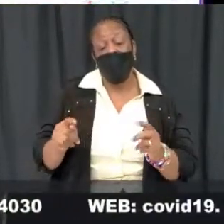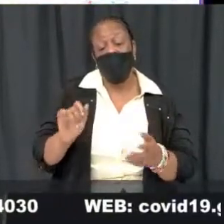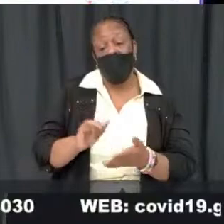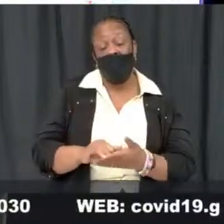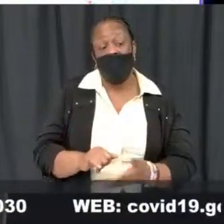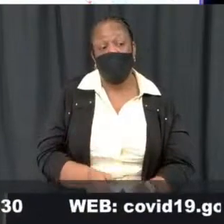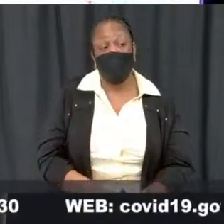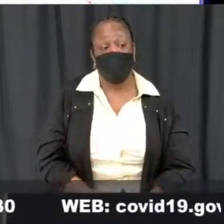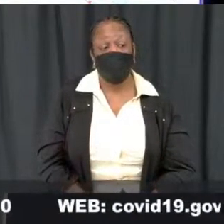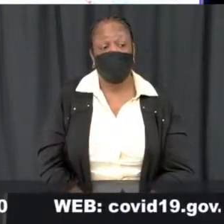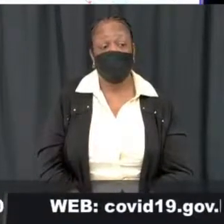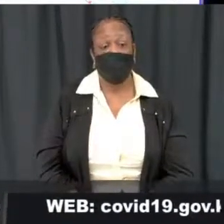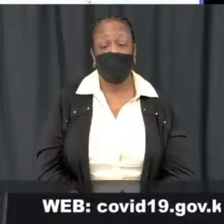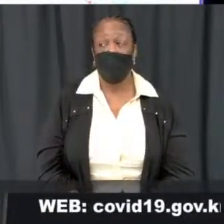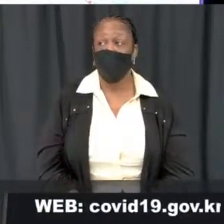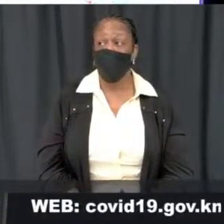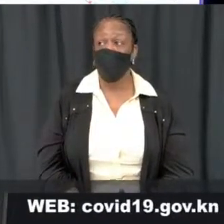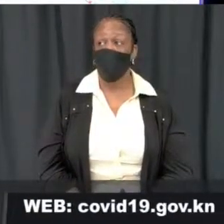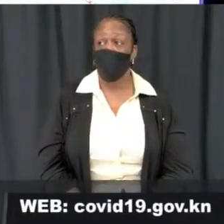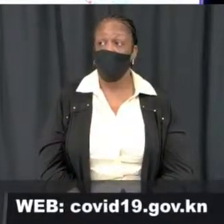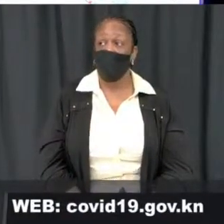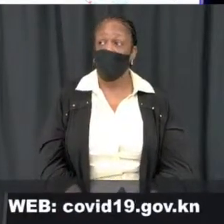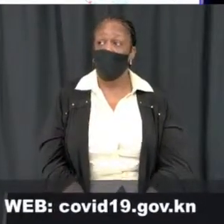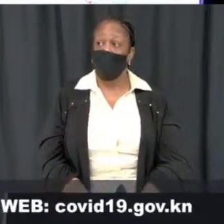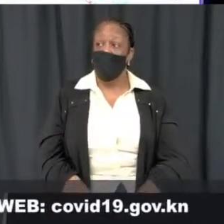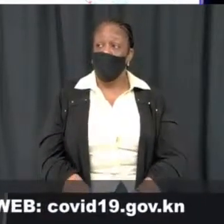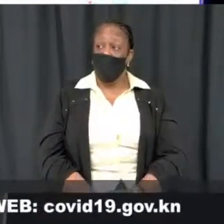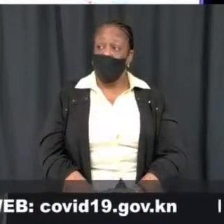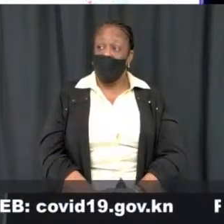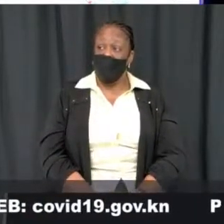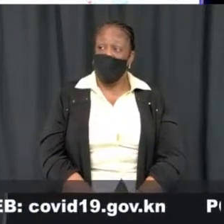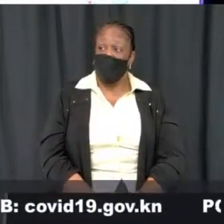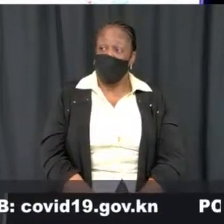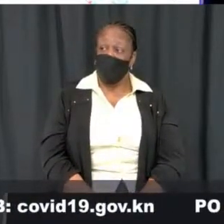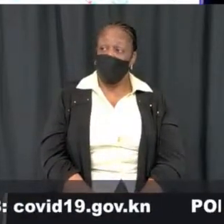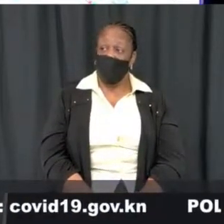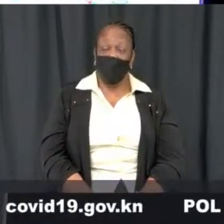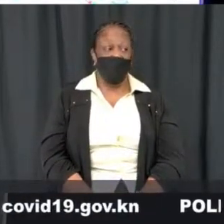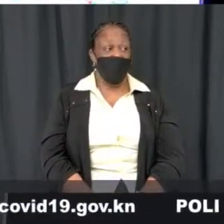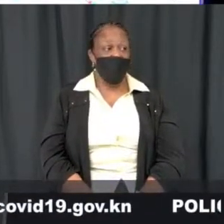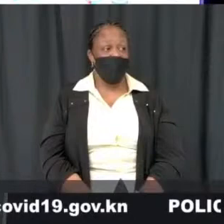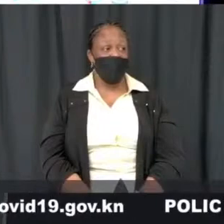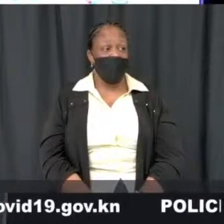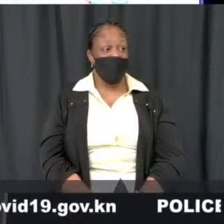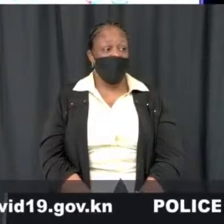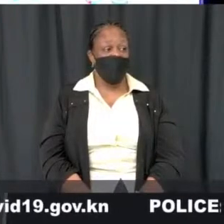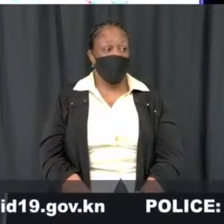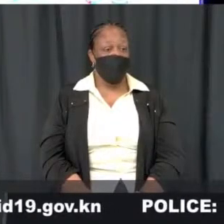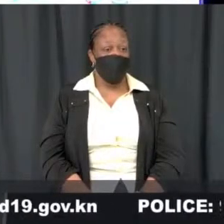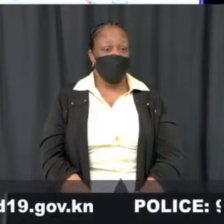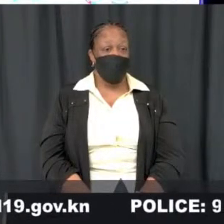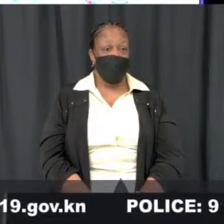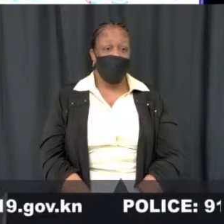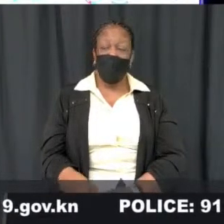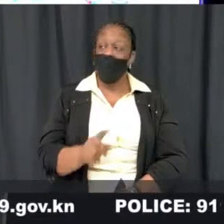And this is our last question for the day, and it goes to Mr. Samuel.